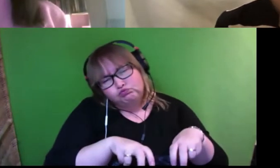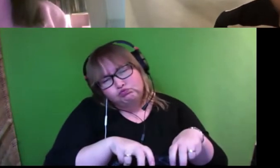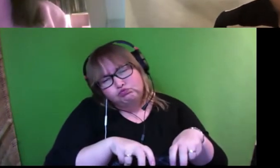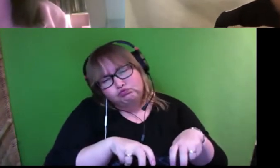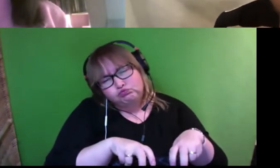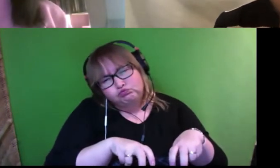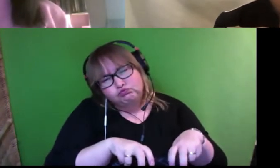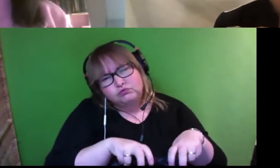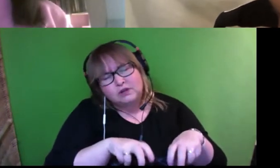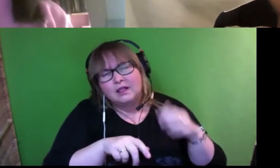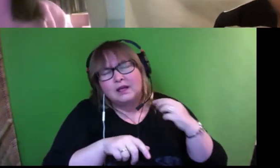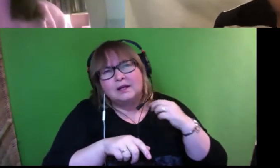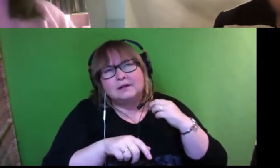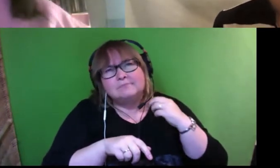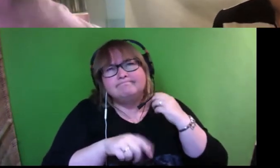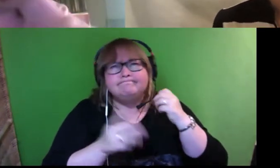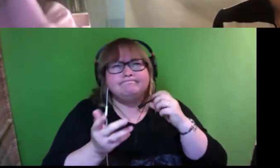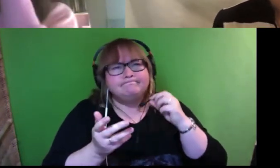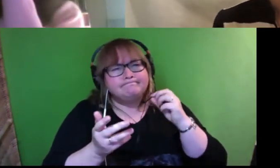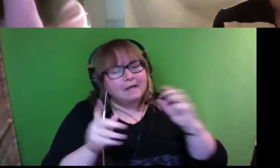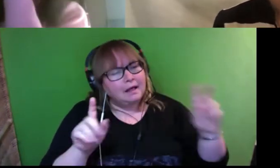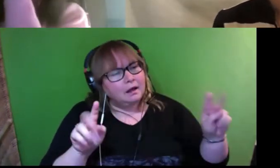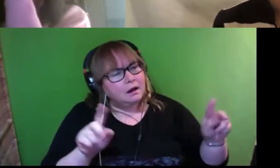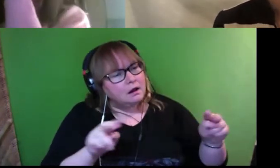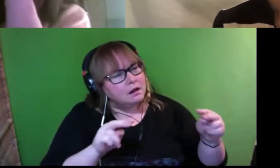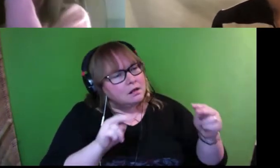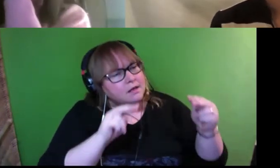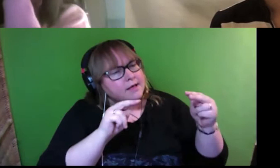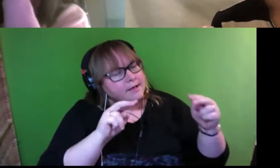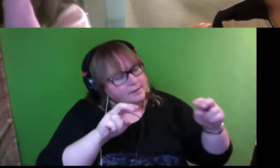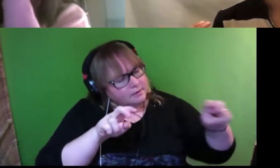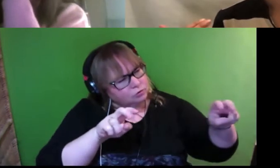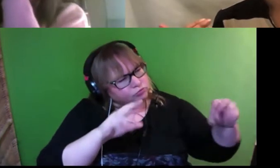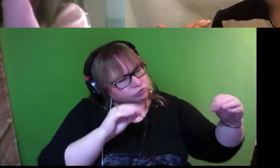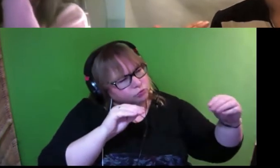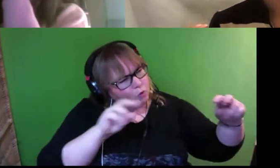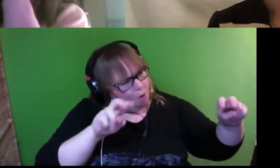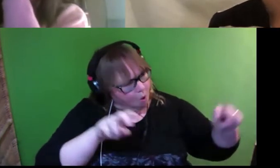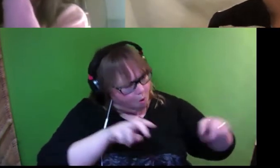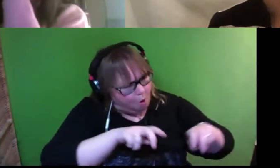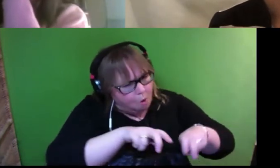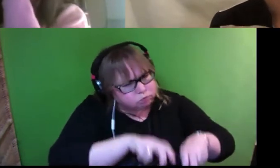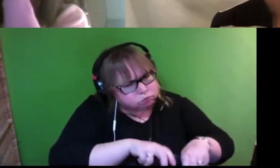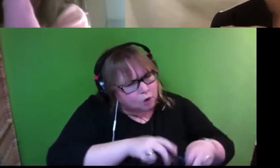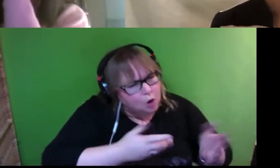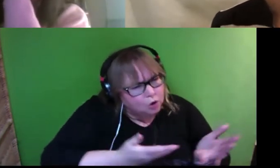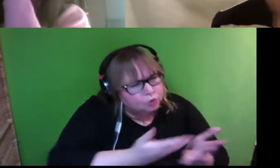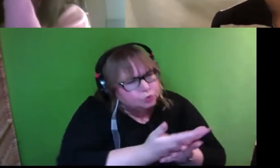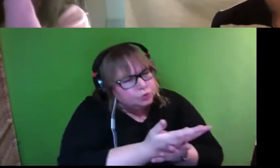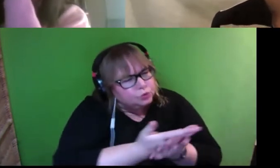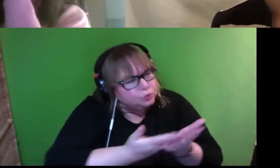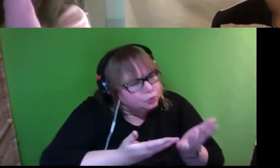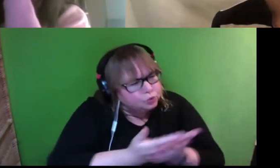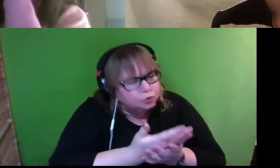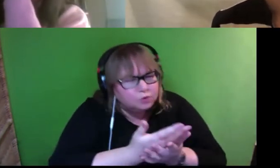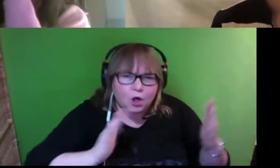of orientation kind of like led to just the intimate conversations that we were able